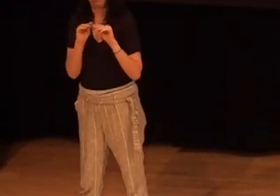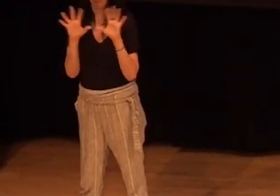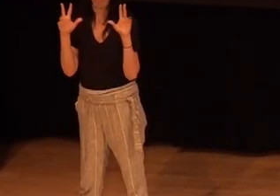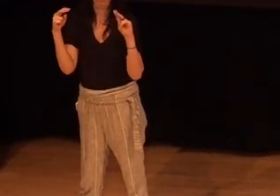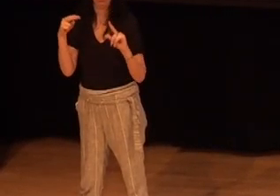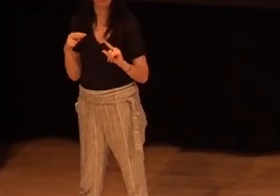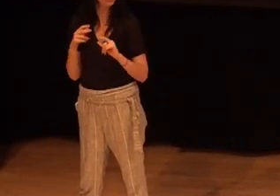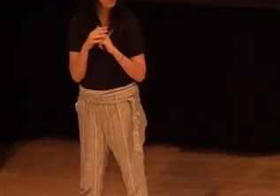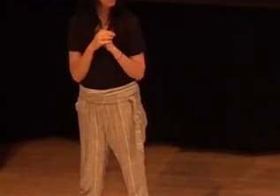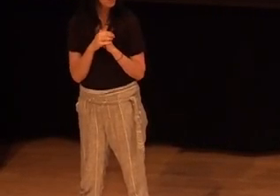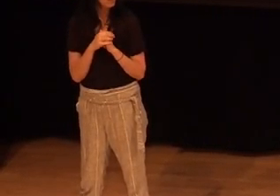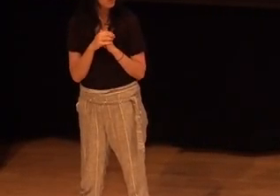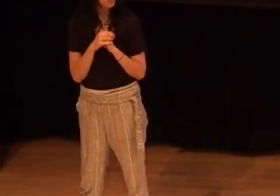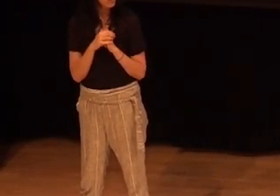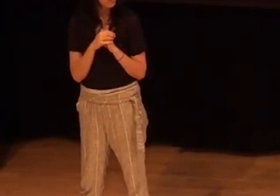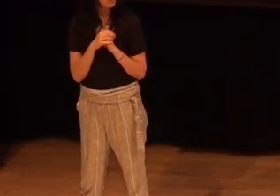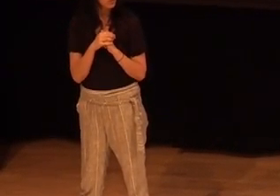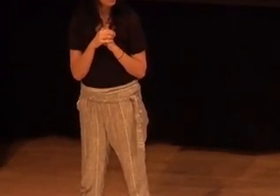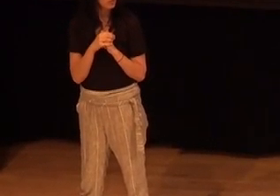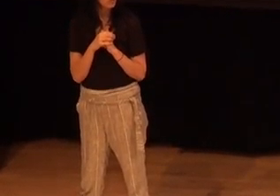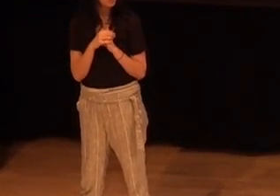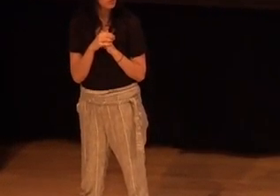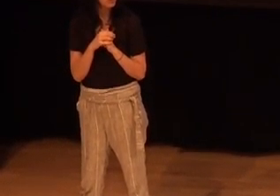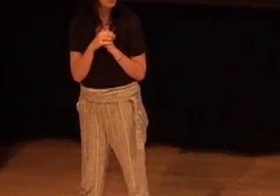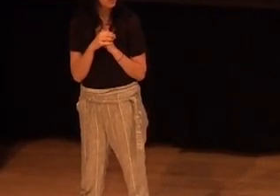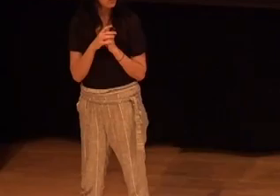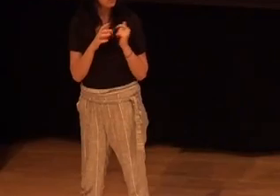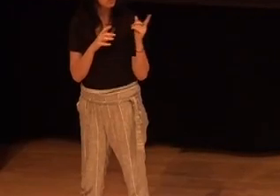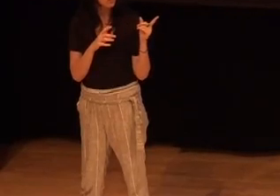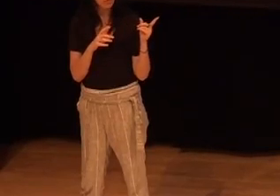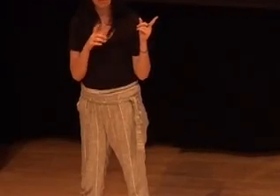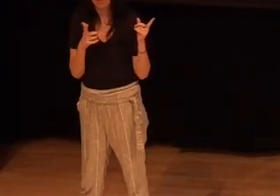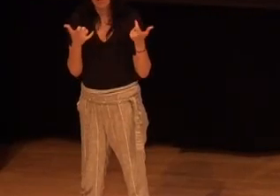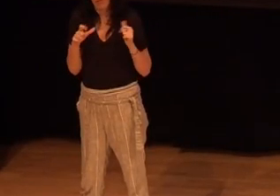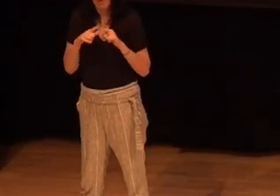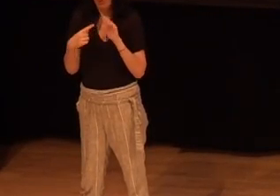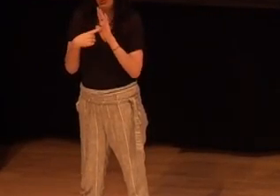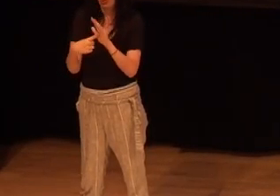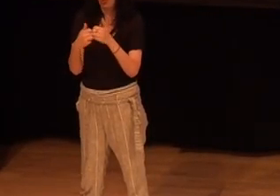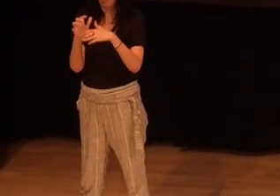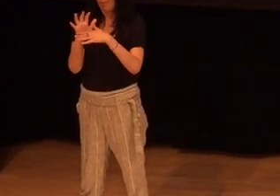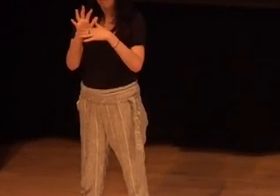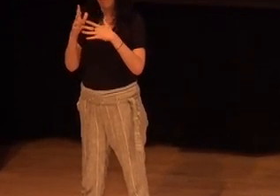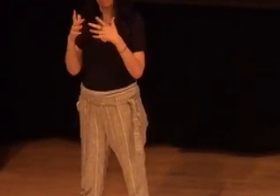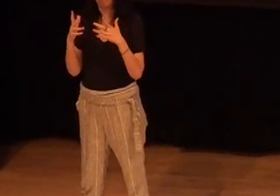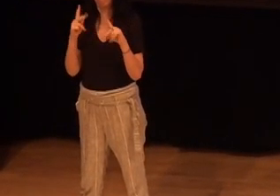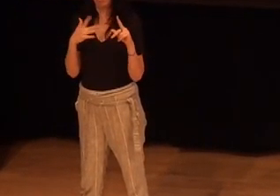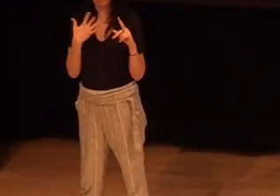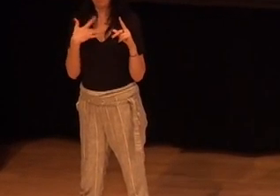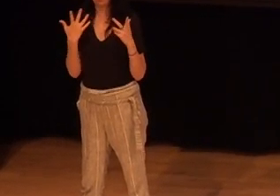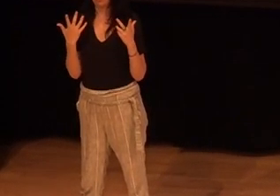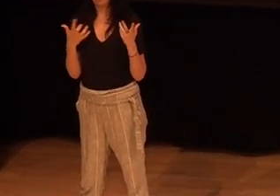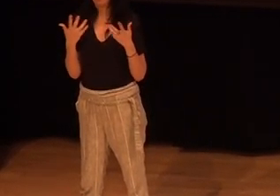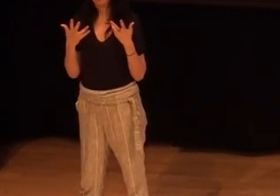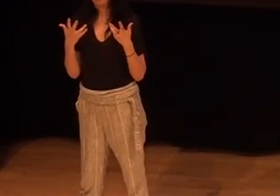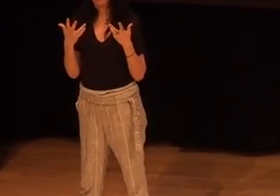first? Can I just say that that was certainly something I was trying to bring out with the film, because I think people feel,